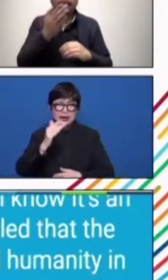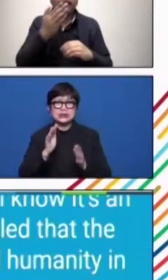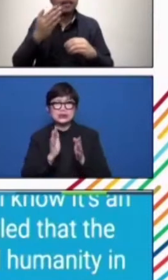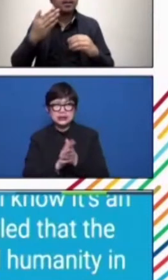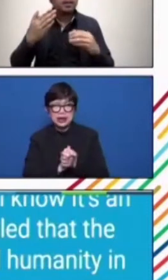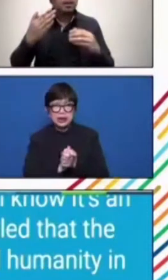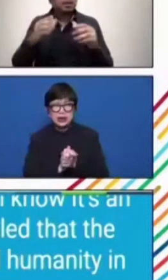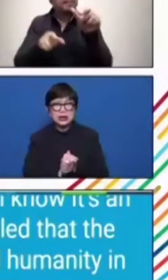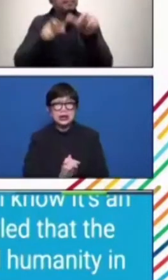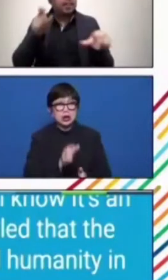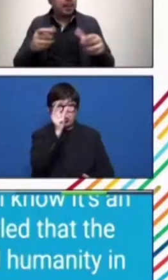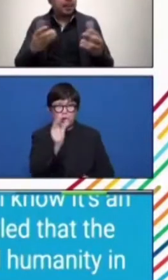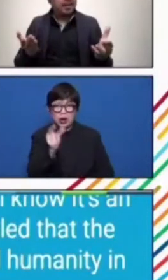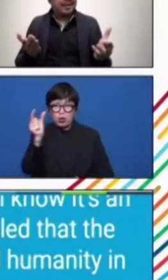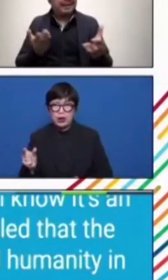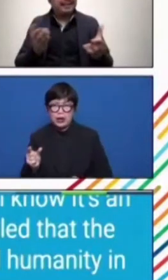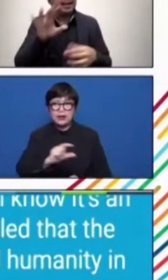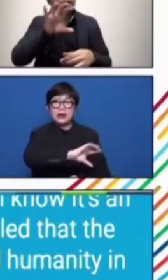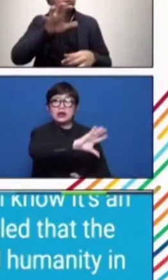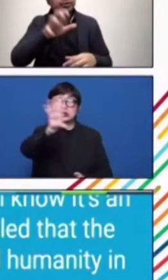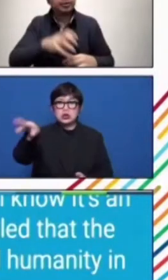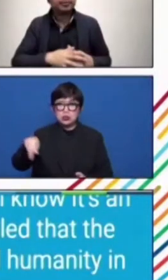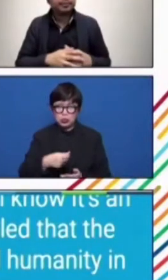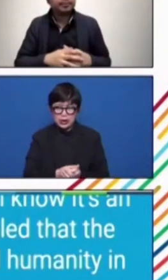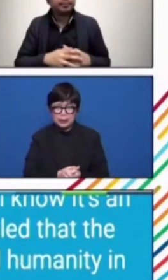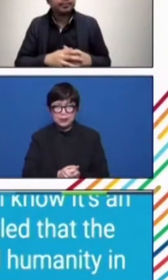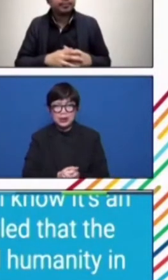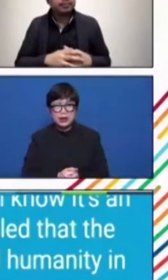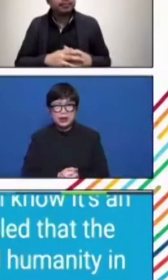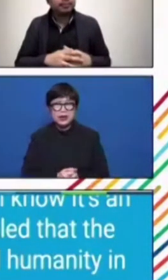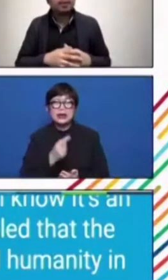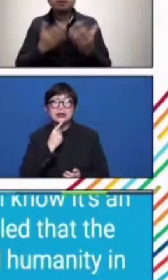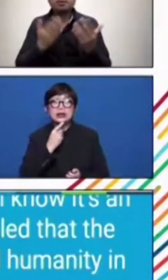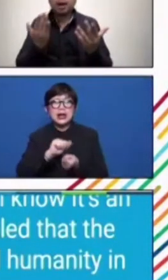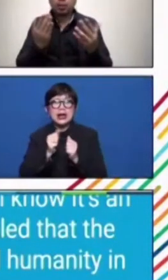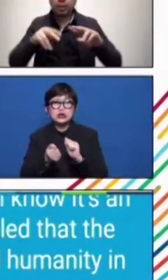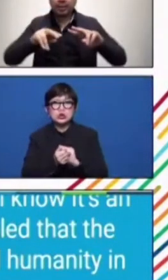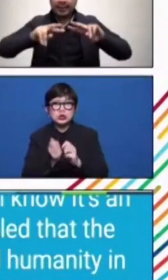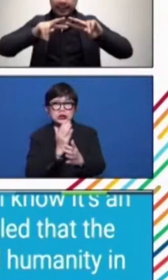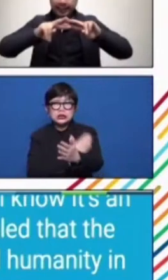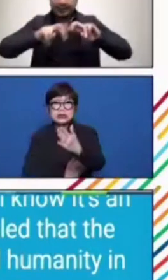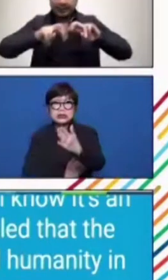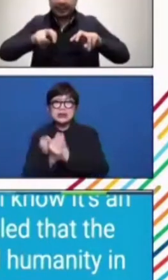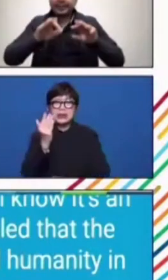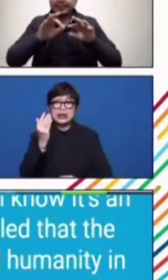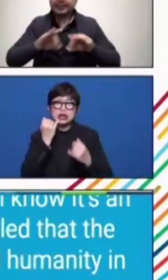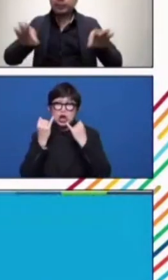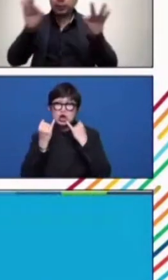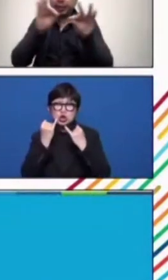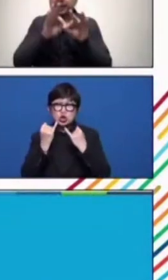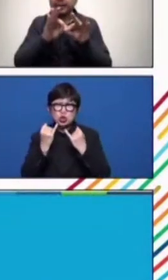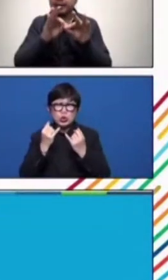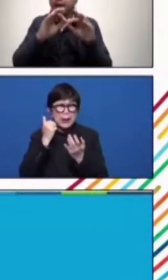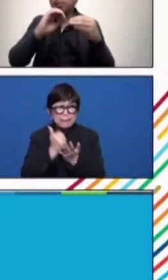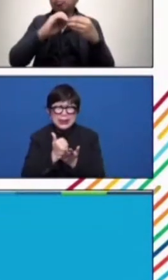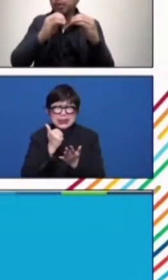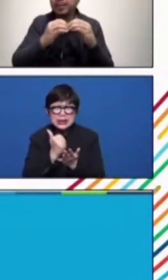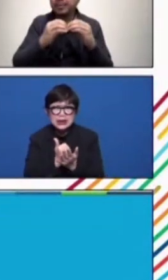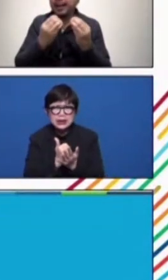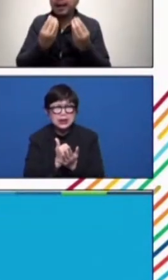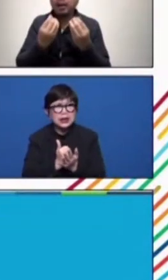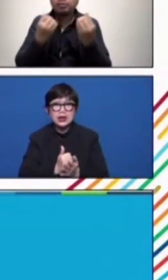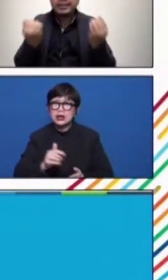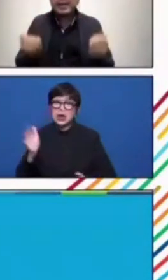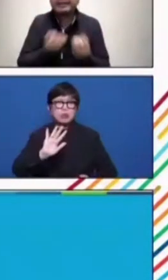now the case of disability has become a significant issue they cannot be neglected anymore the human